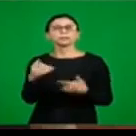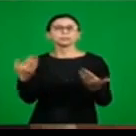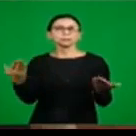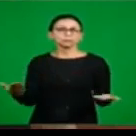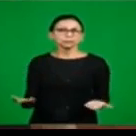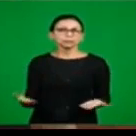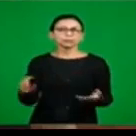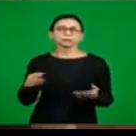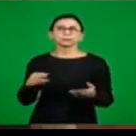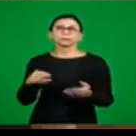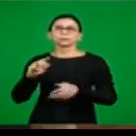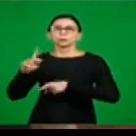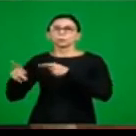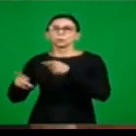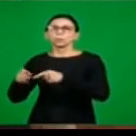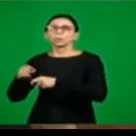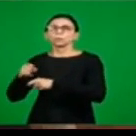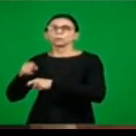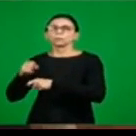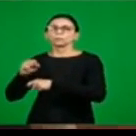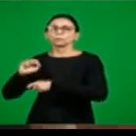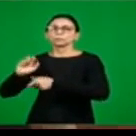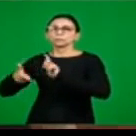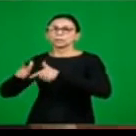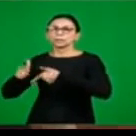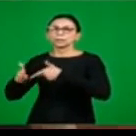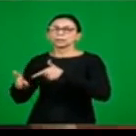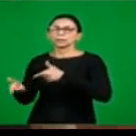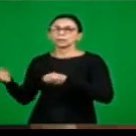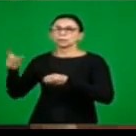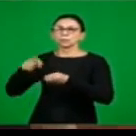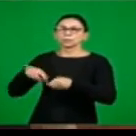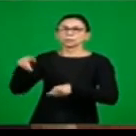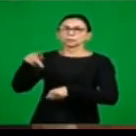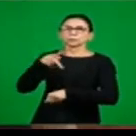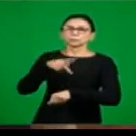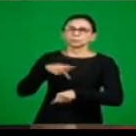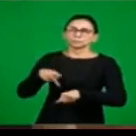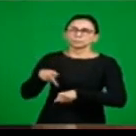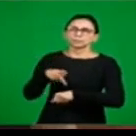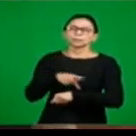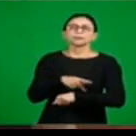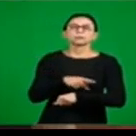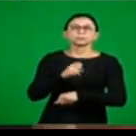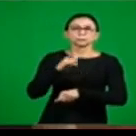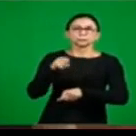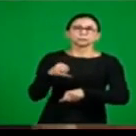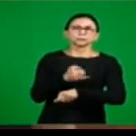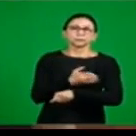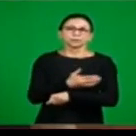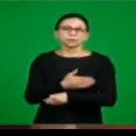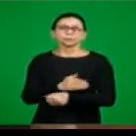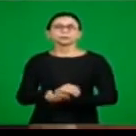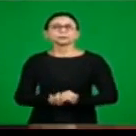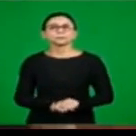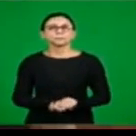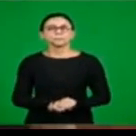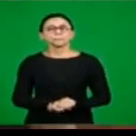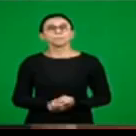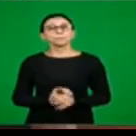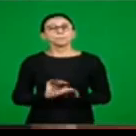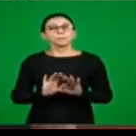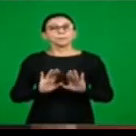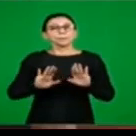Israel goes back to its nation and the door is open. This is all this text of this